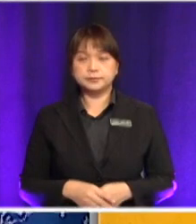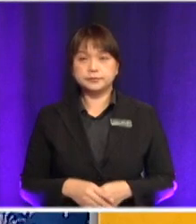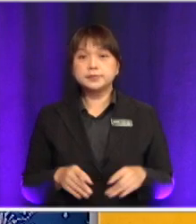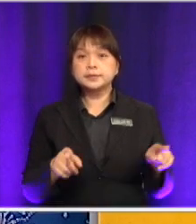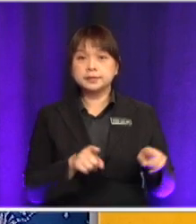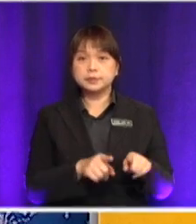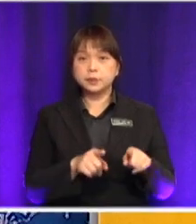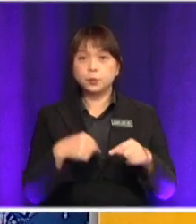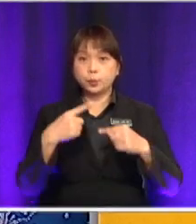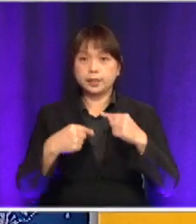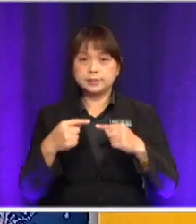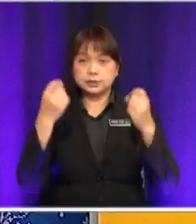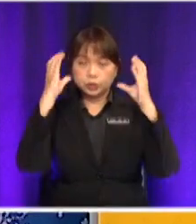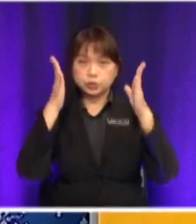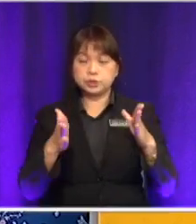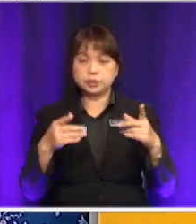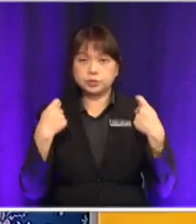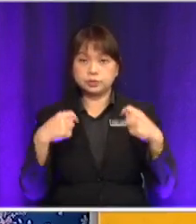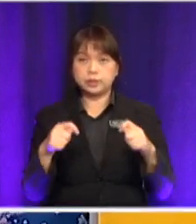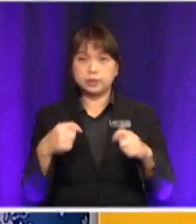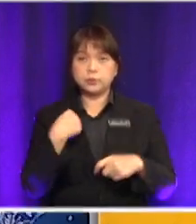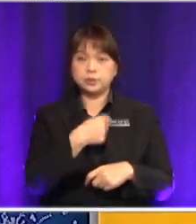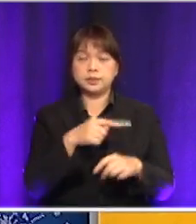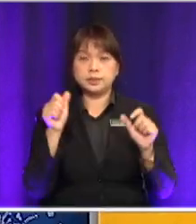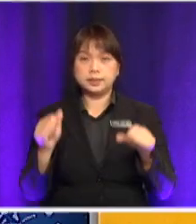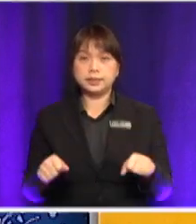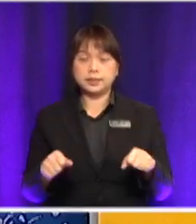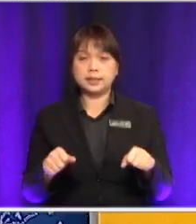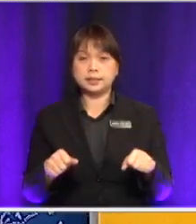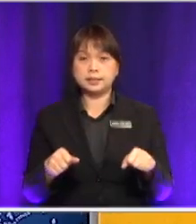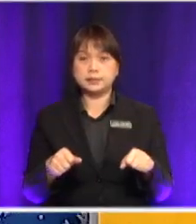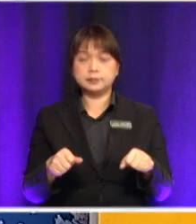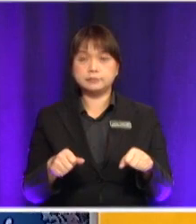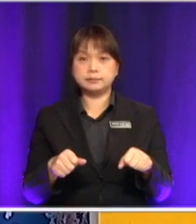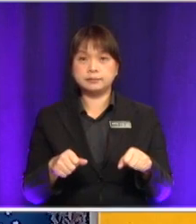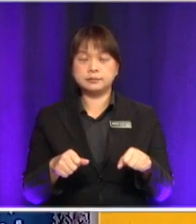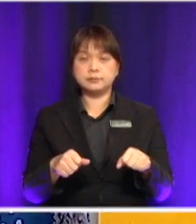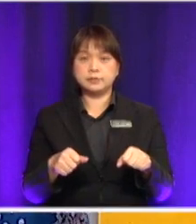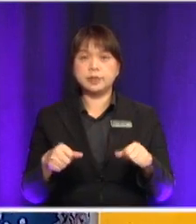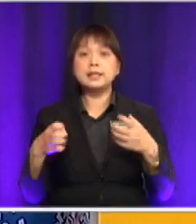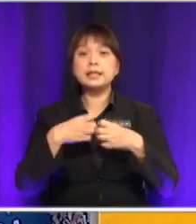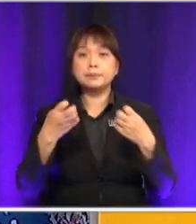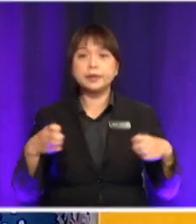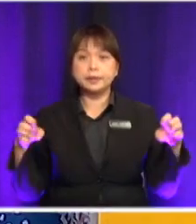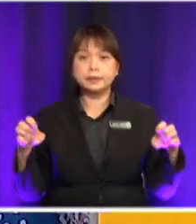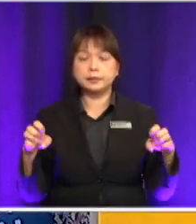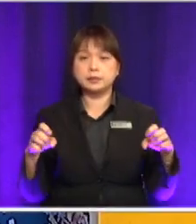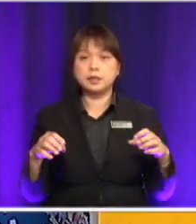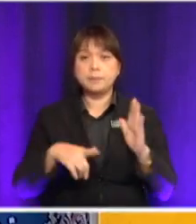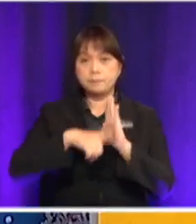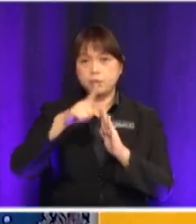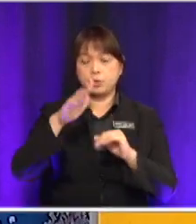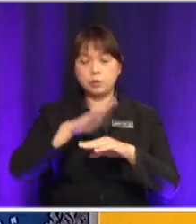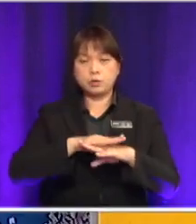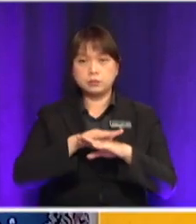out, 10 questions at home, we can elaborate a little bit more on surveillance cameras